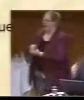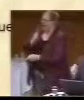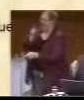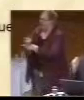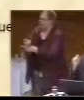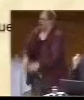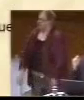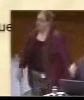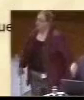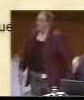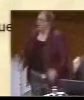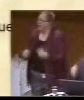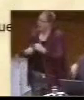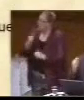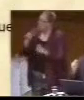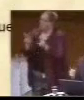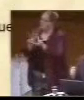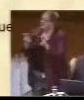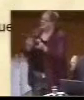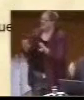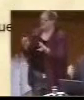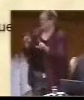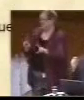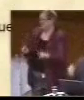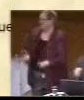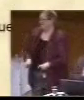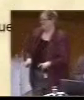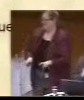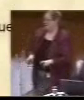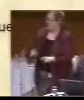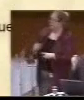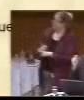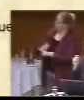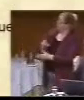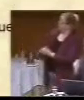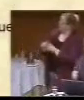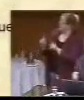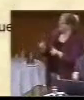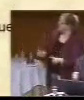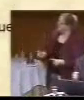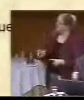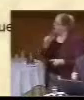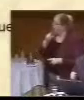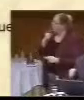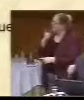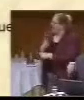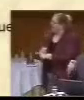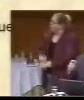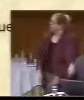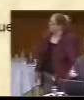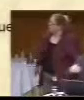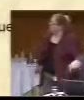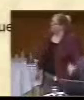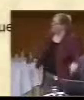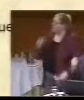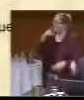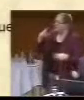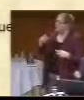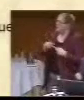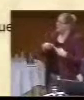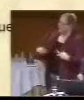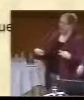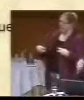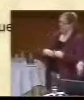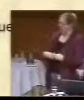Most assessments, traditional printed assessments, are not accurate because they confound students' access